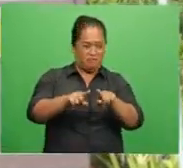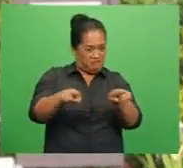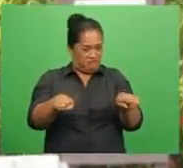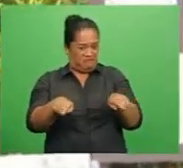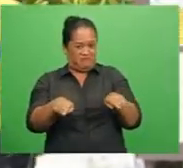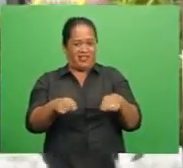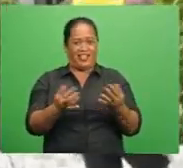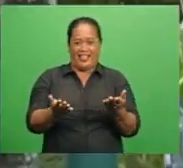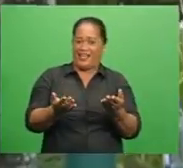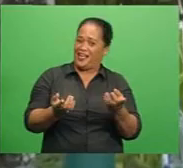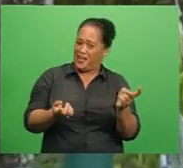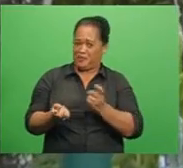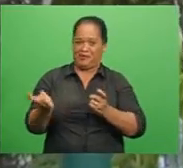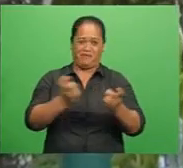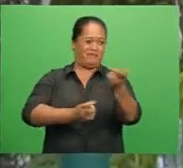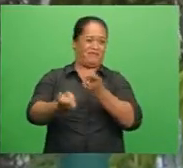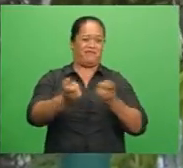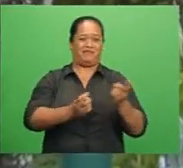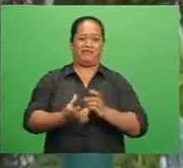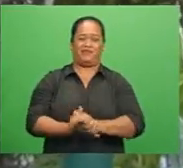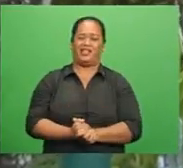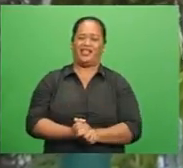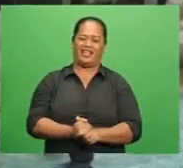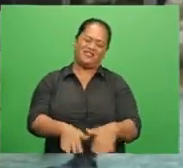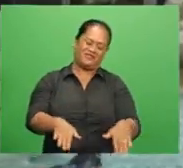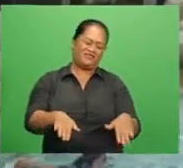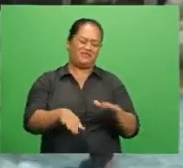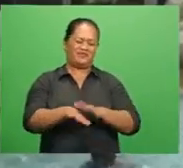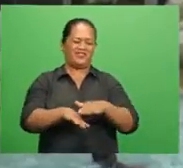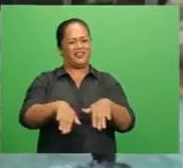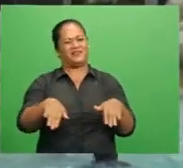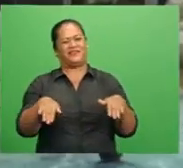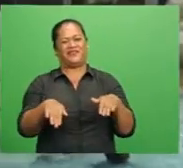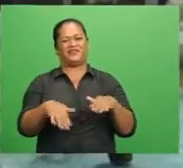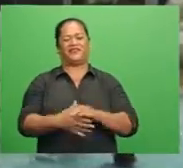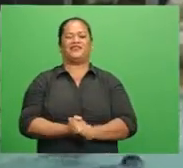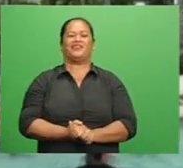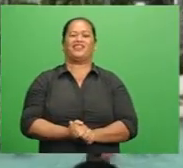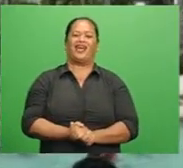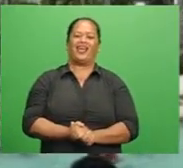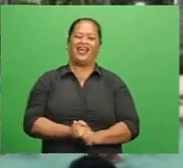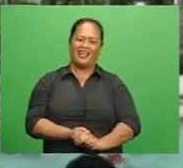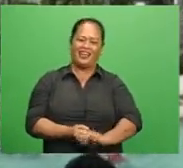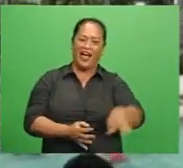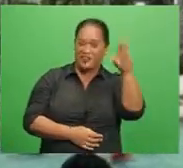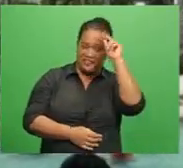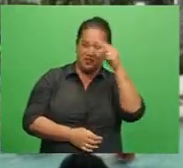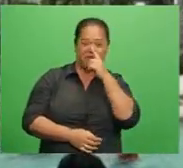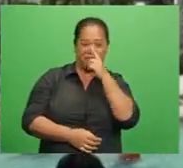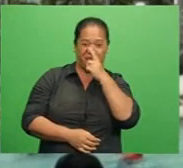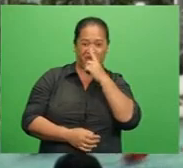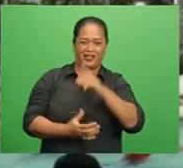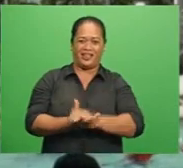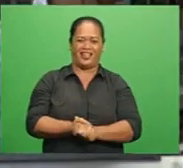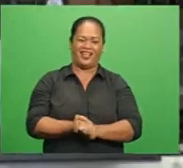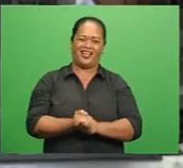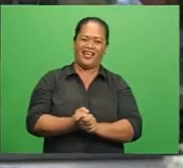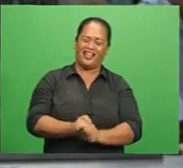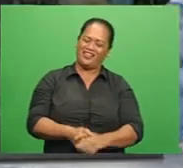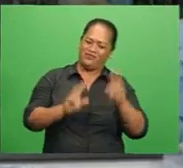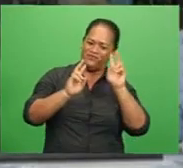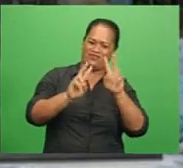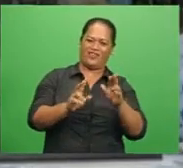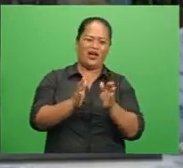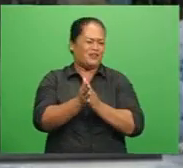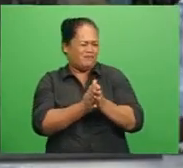than the international guests. International guests normally sit back, relax, and the Fijians are full on party, and we're looking really forward. With